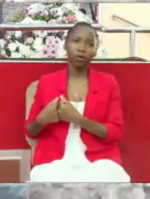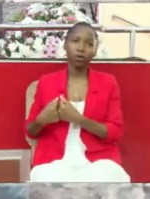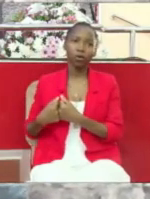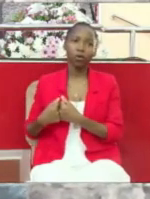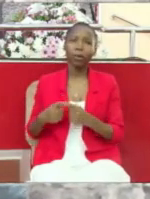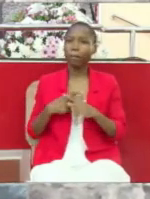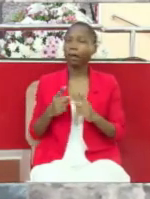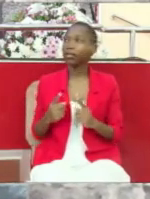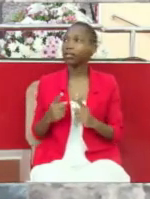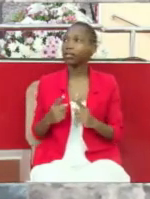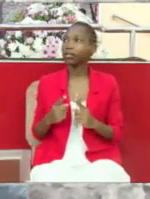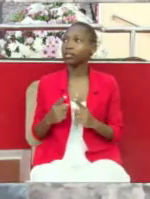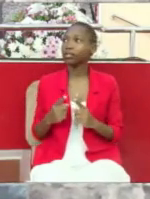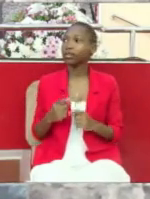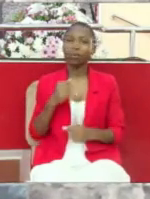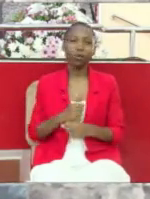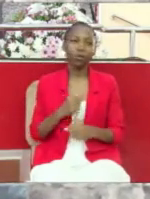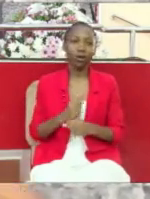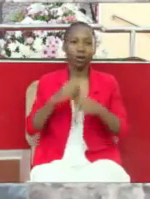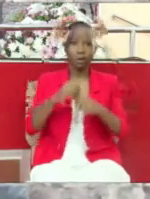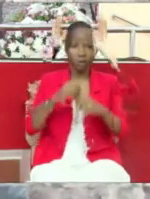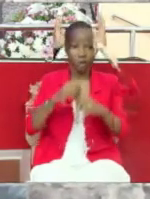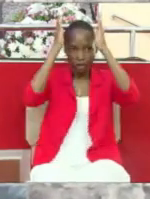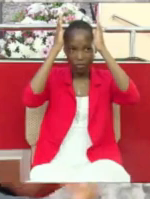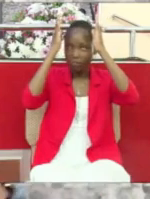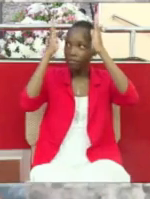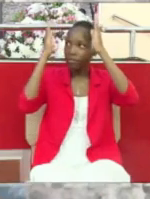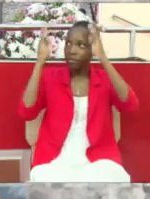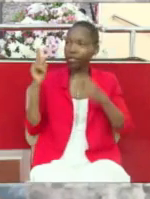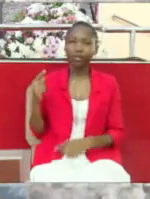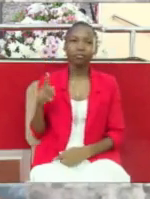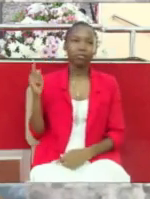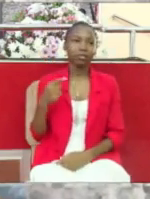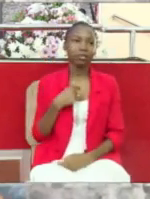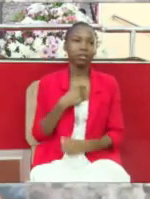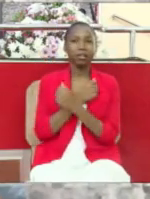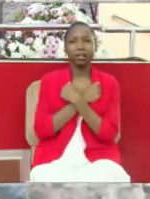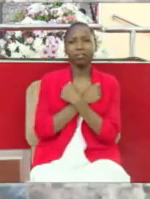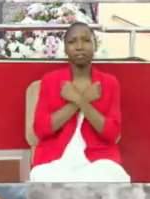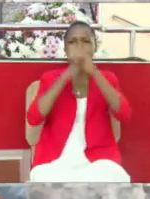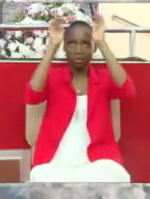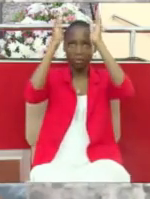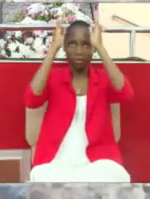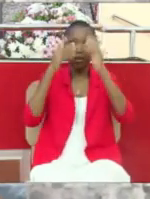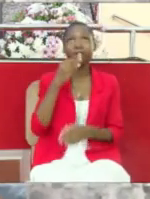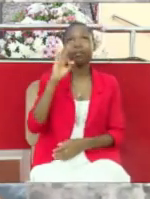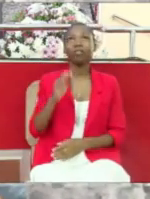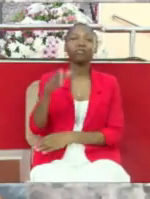punda. Amen. Bwana Yesu asifiwe. Amen. Mimi ningependa kuwa punda wa Yesu. Nifanyie Yesu kazi.